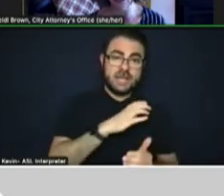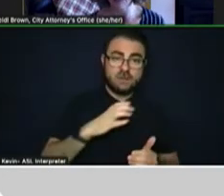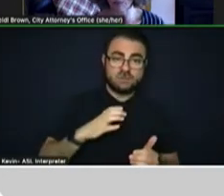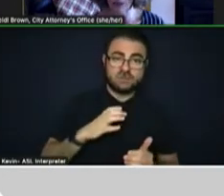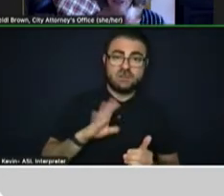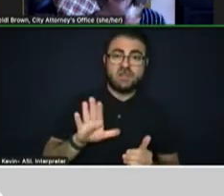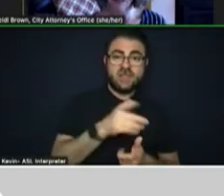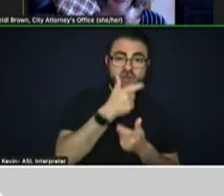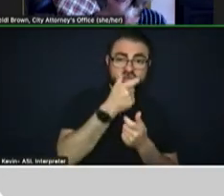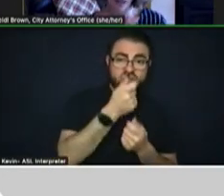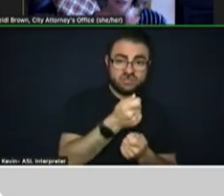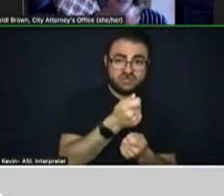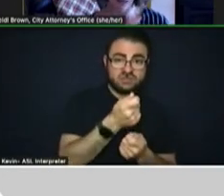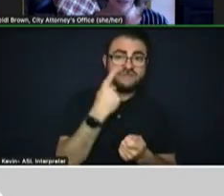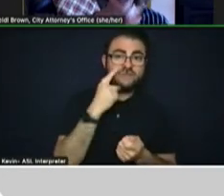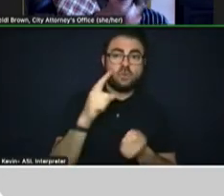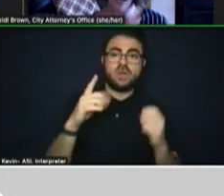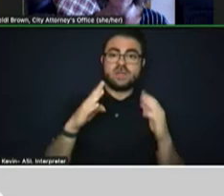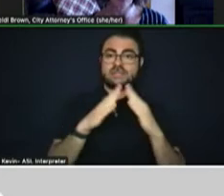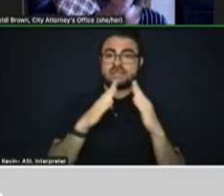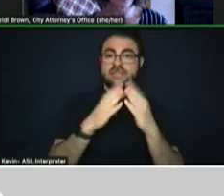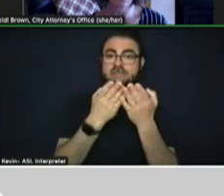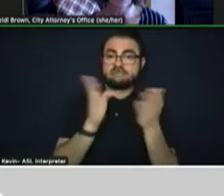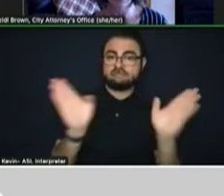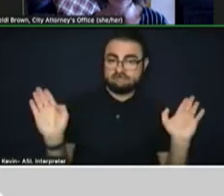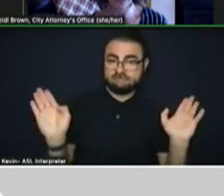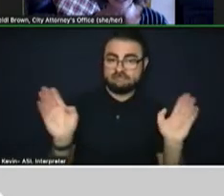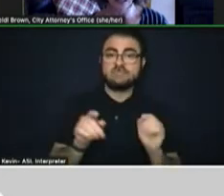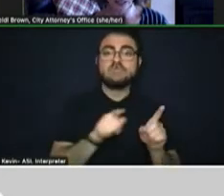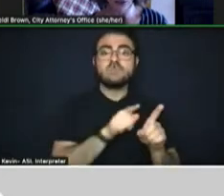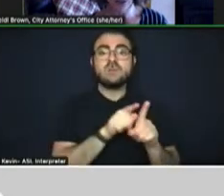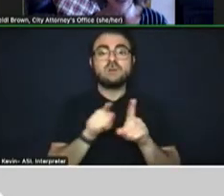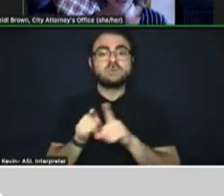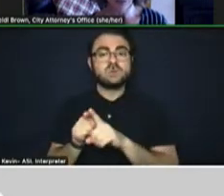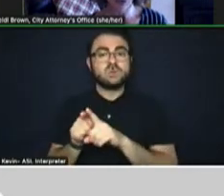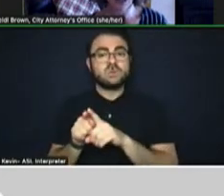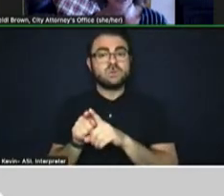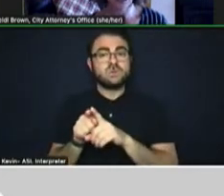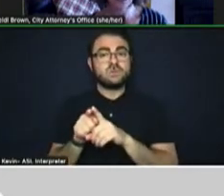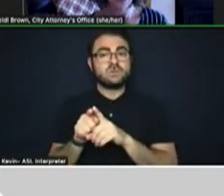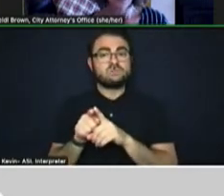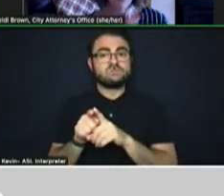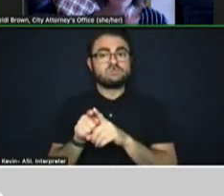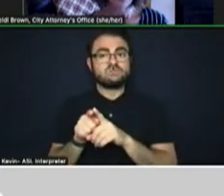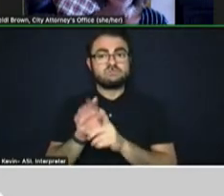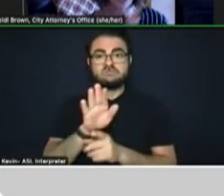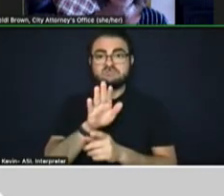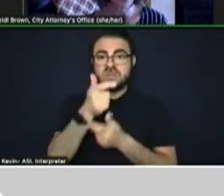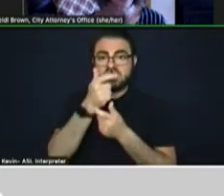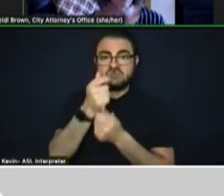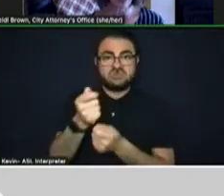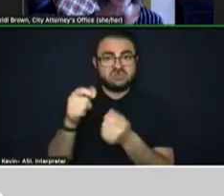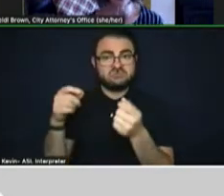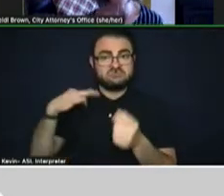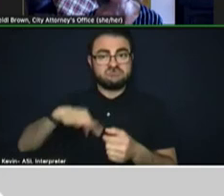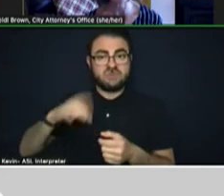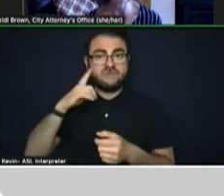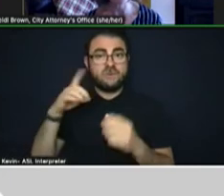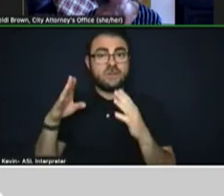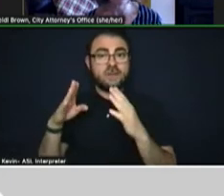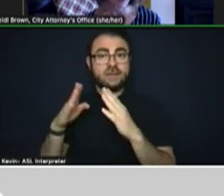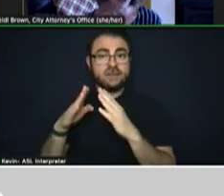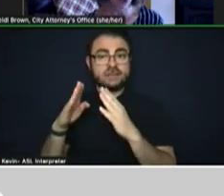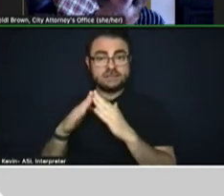city and citywide, but also in the interest of the community, was acknowledging that body cameras